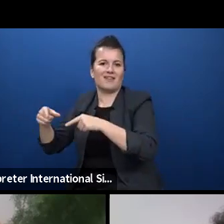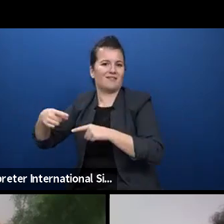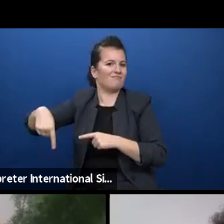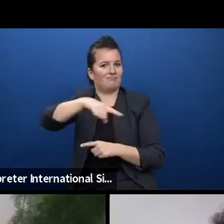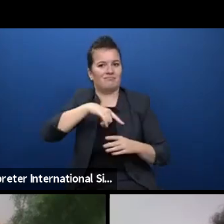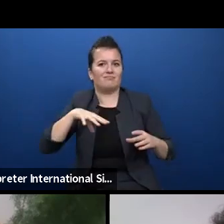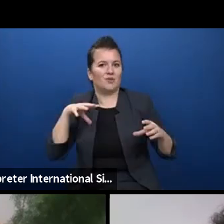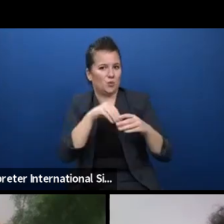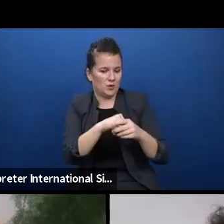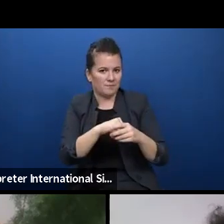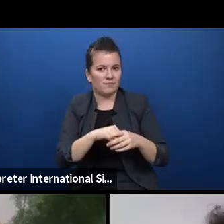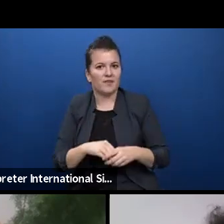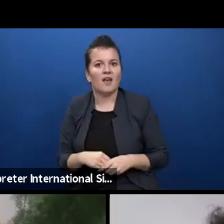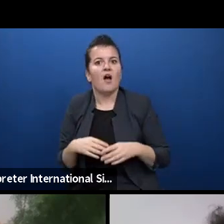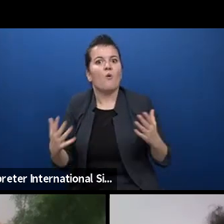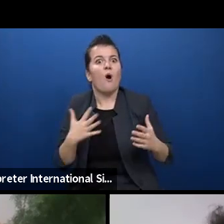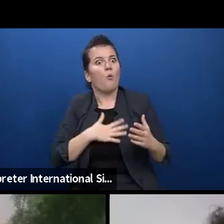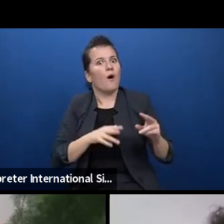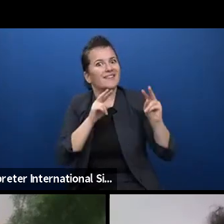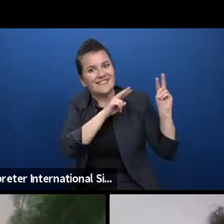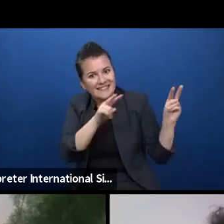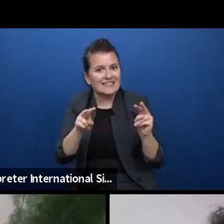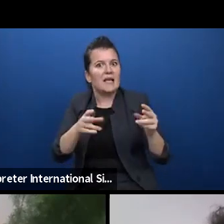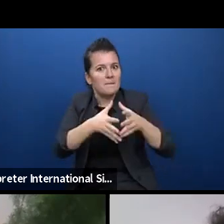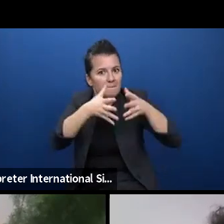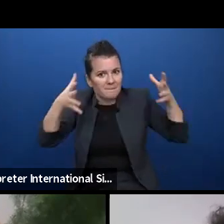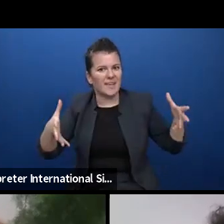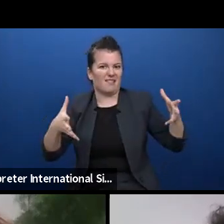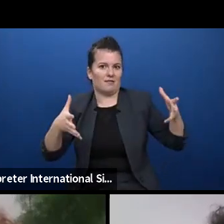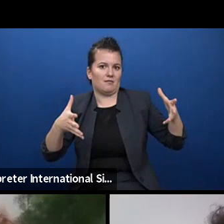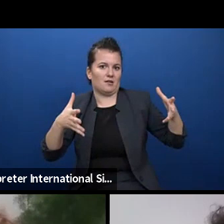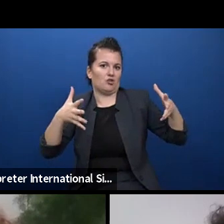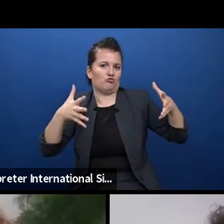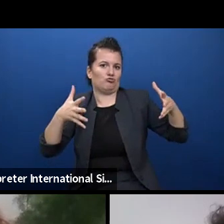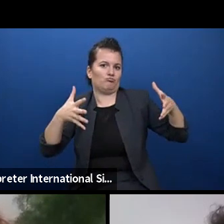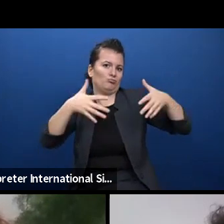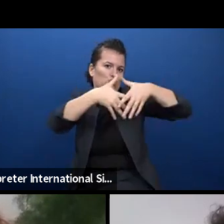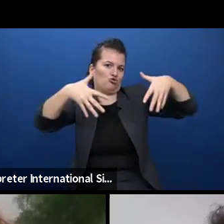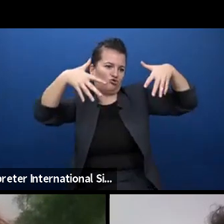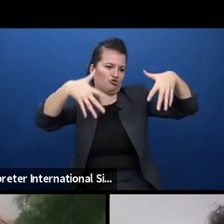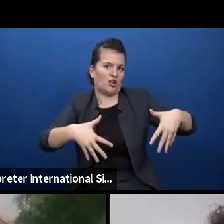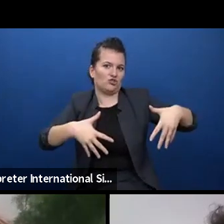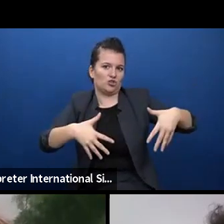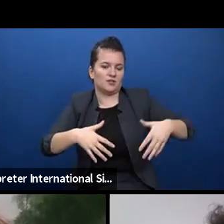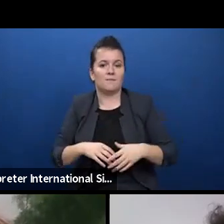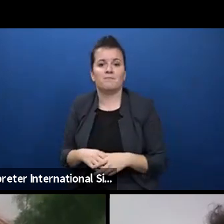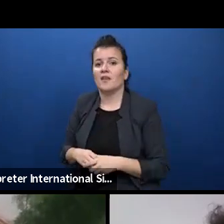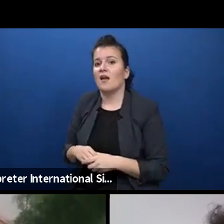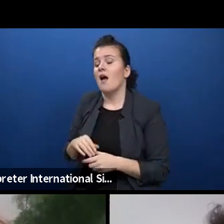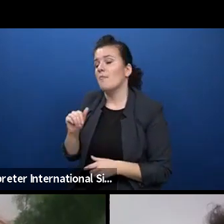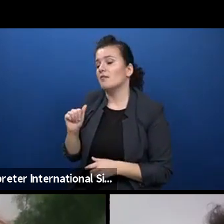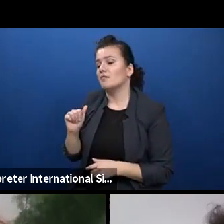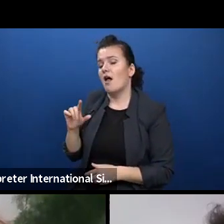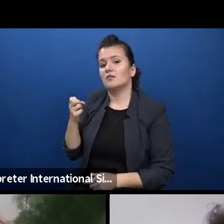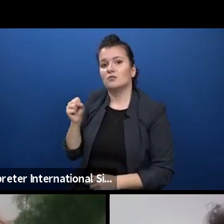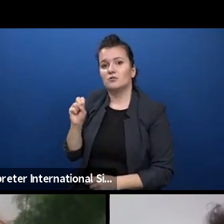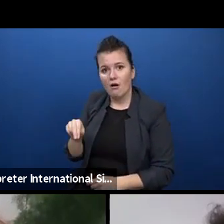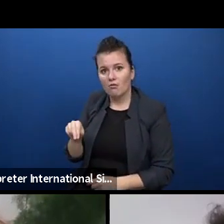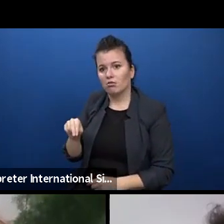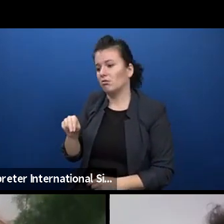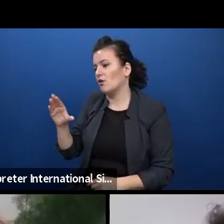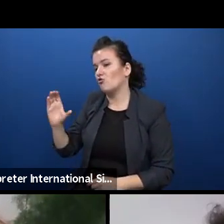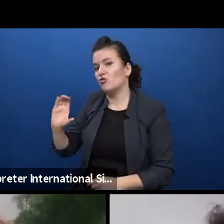the big structures. But for sure, as Alison and Christos said, eventually it has to be all